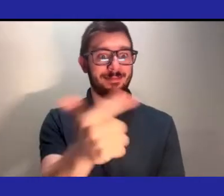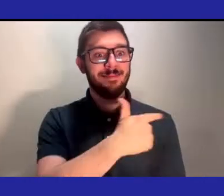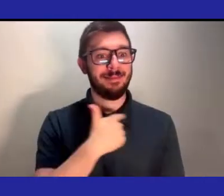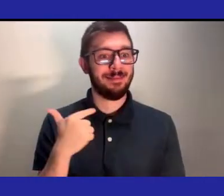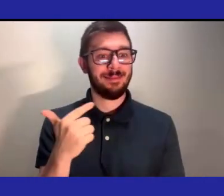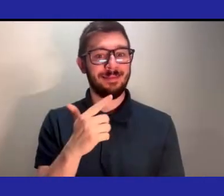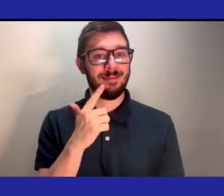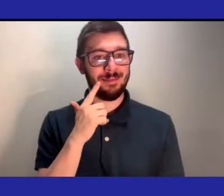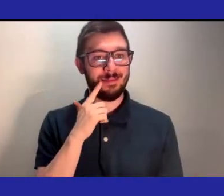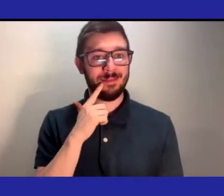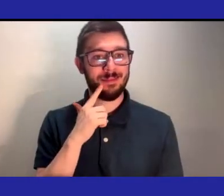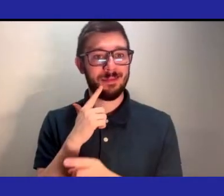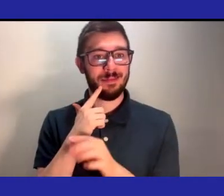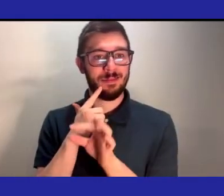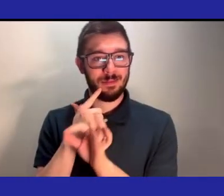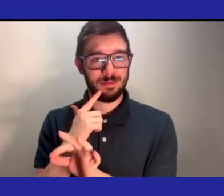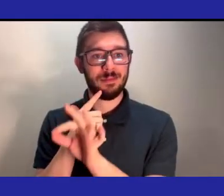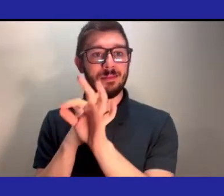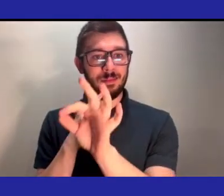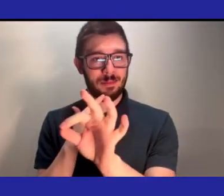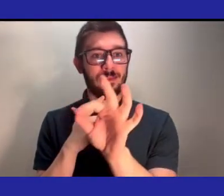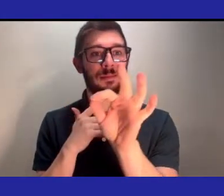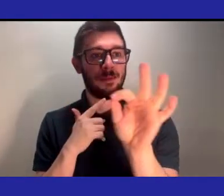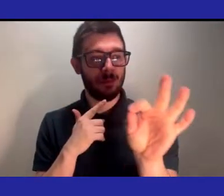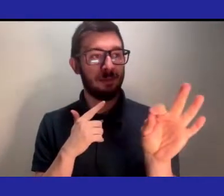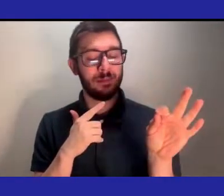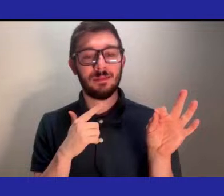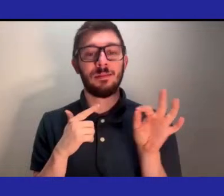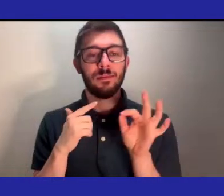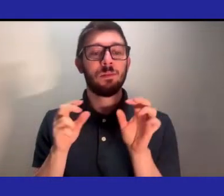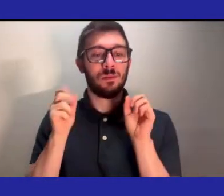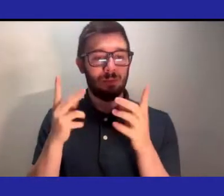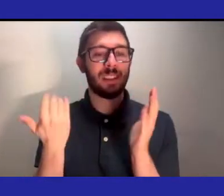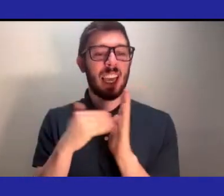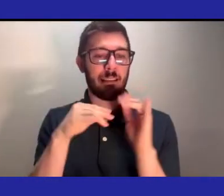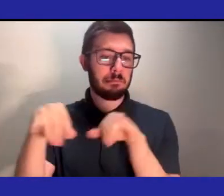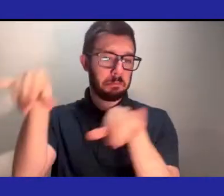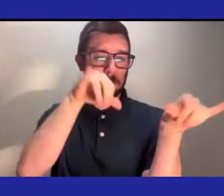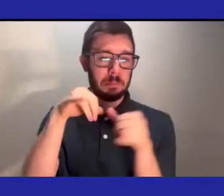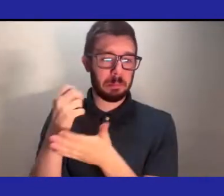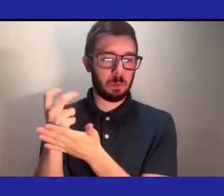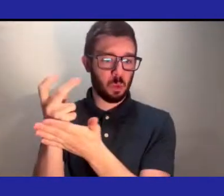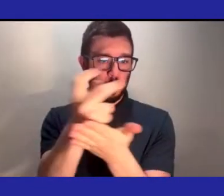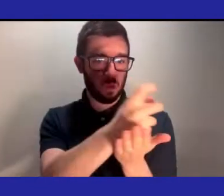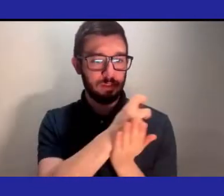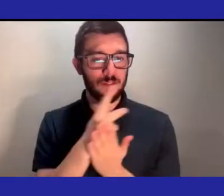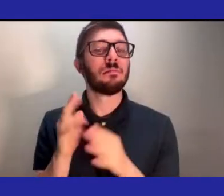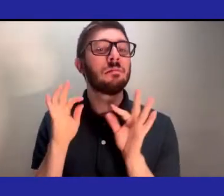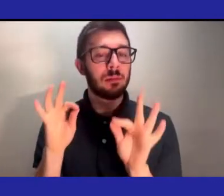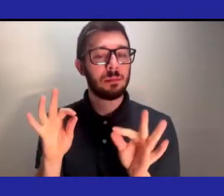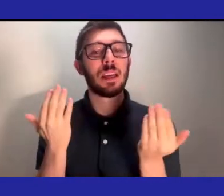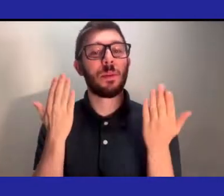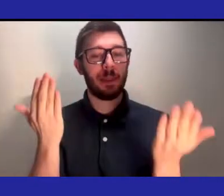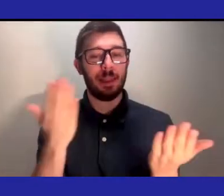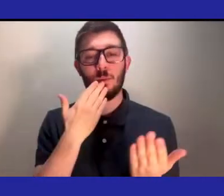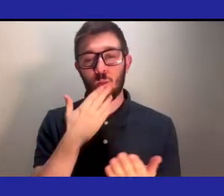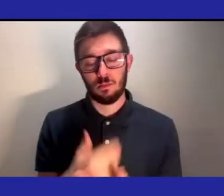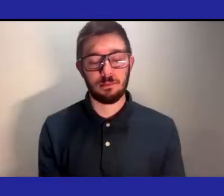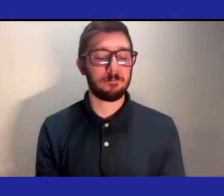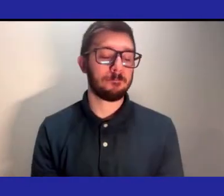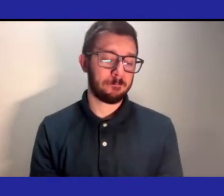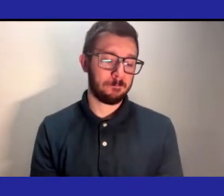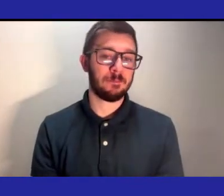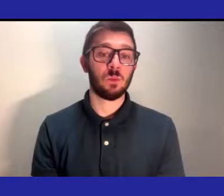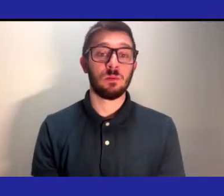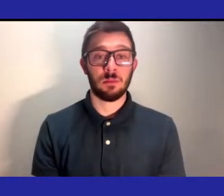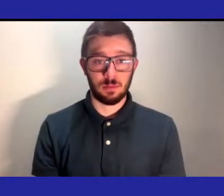Excellent. Proof. And Aaron. So again, unanimously approved. All right, thank you much, and let's begin our reports now. Welcome, Kenra.